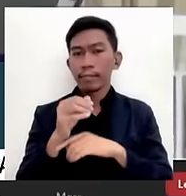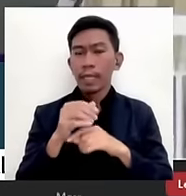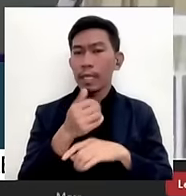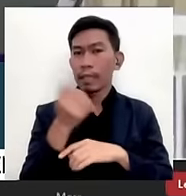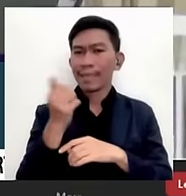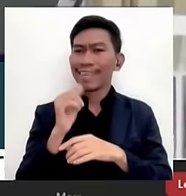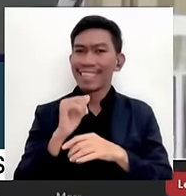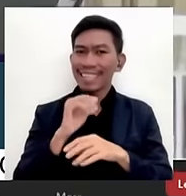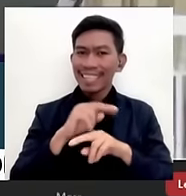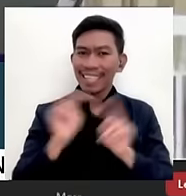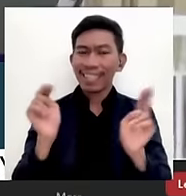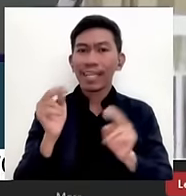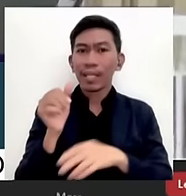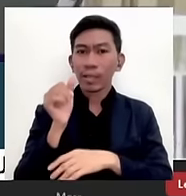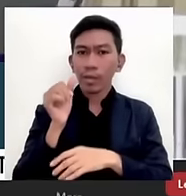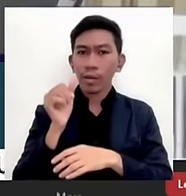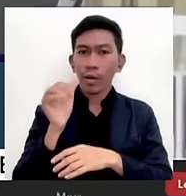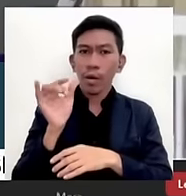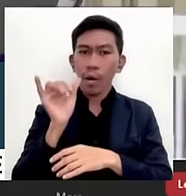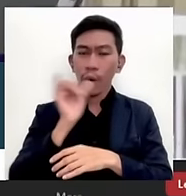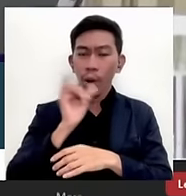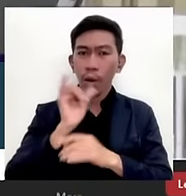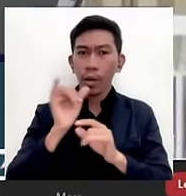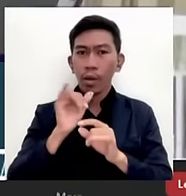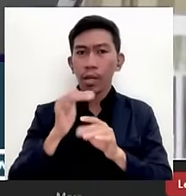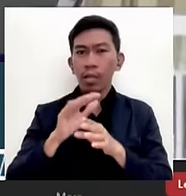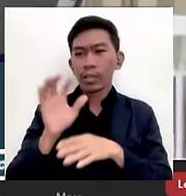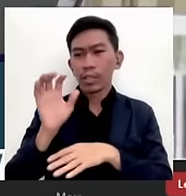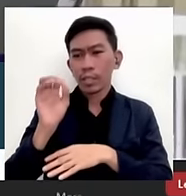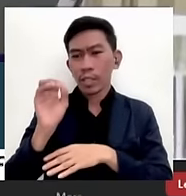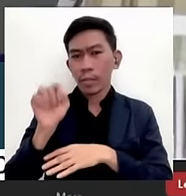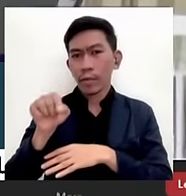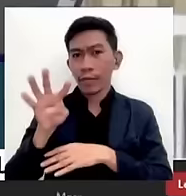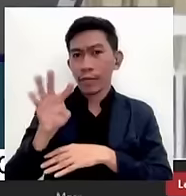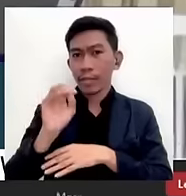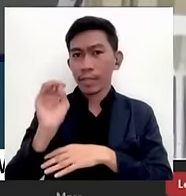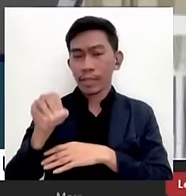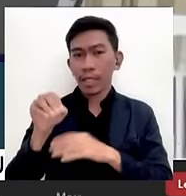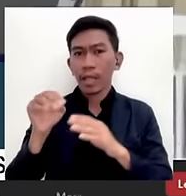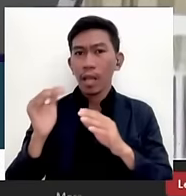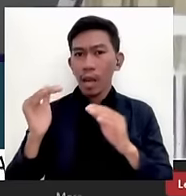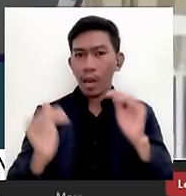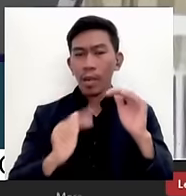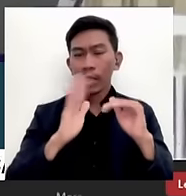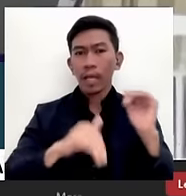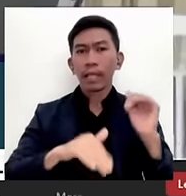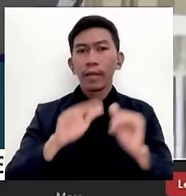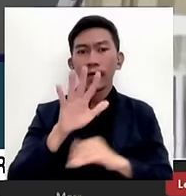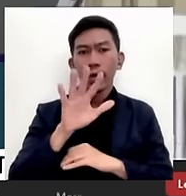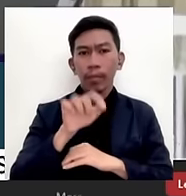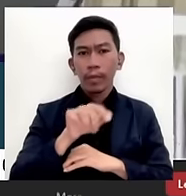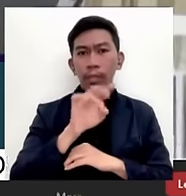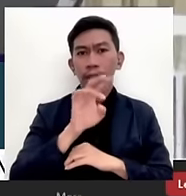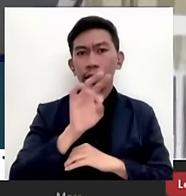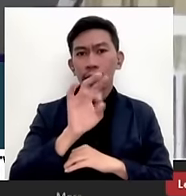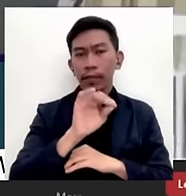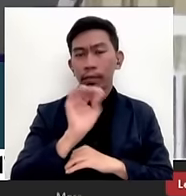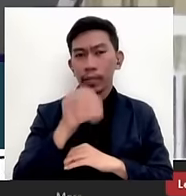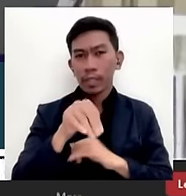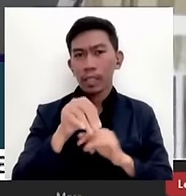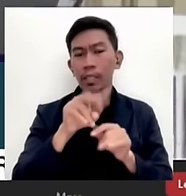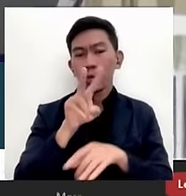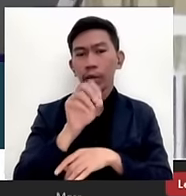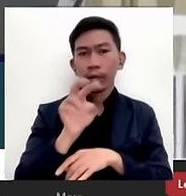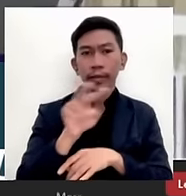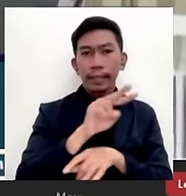increased only by 0.04%, way lower than the 5.7% in 2022.